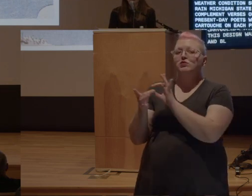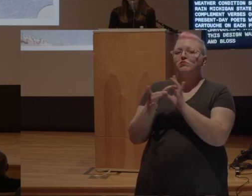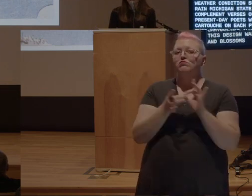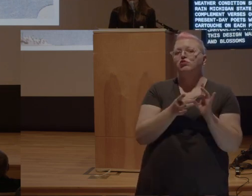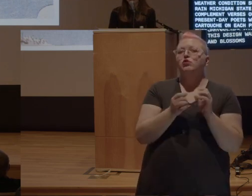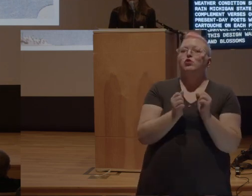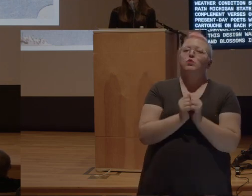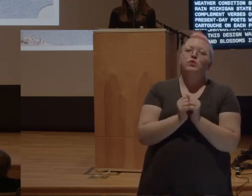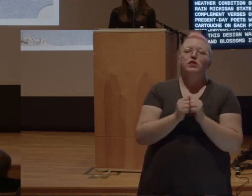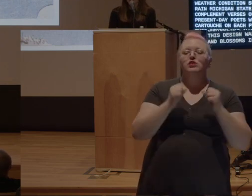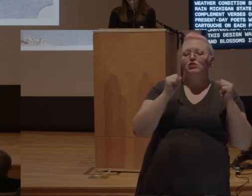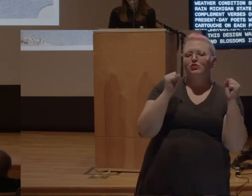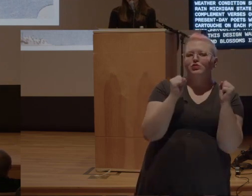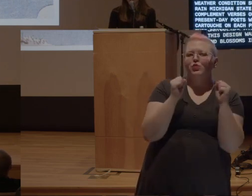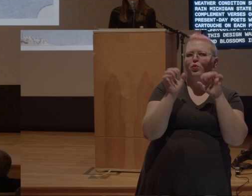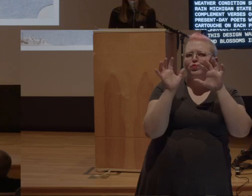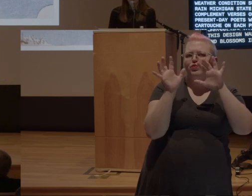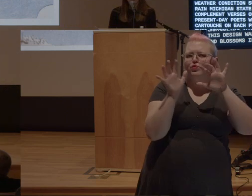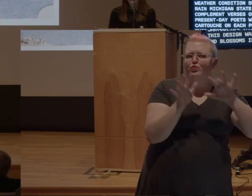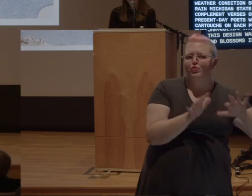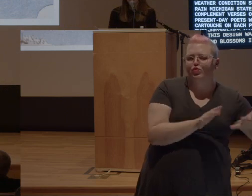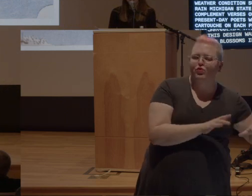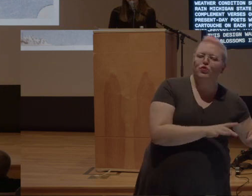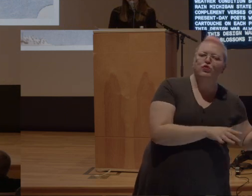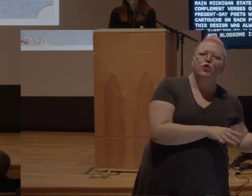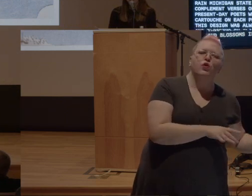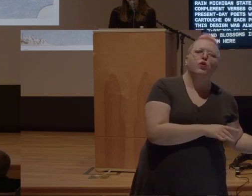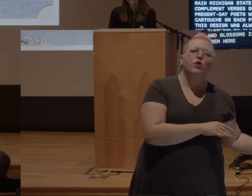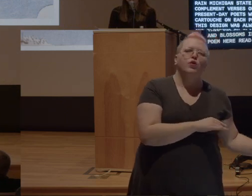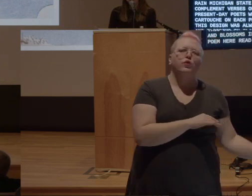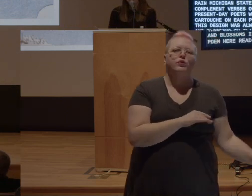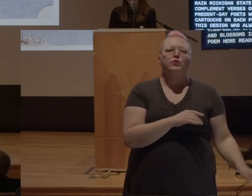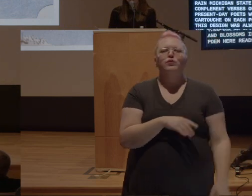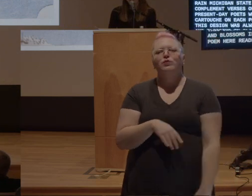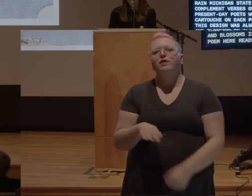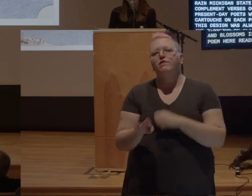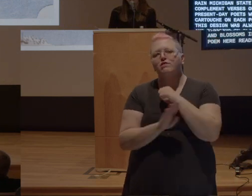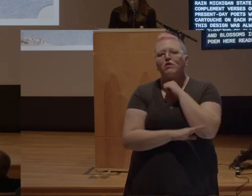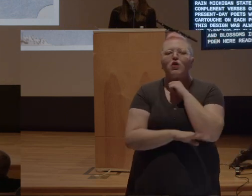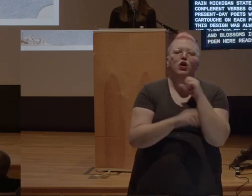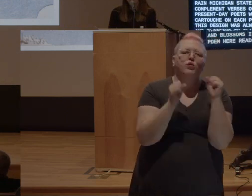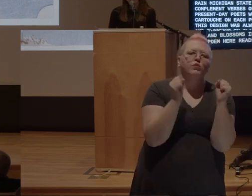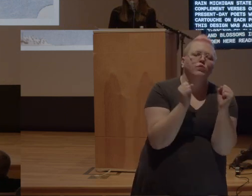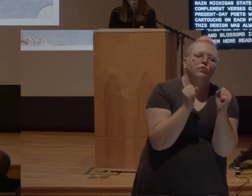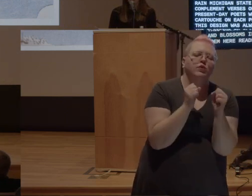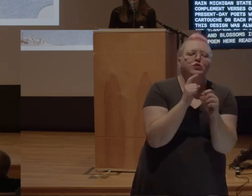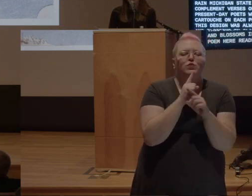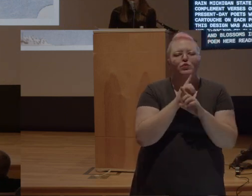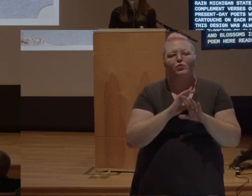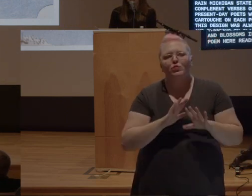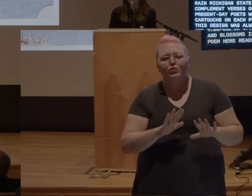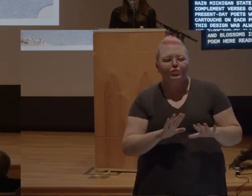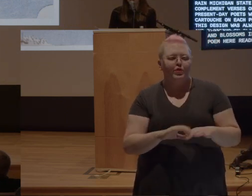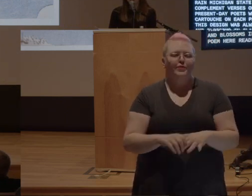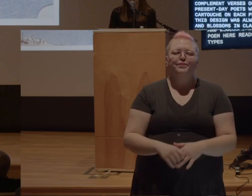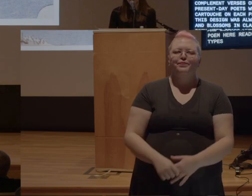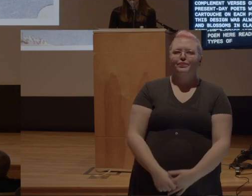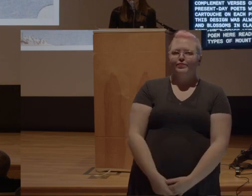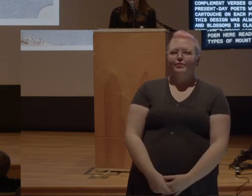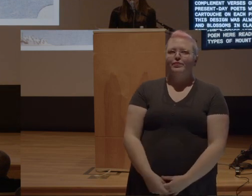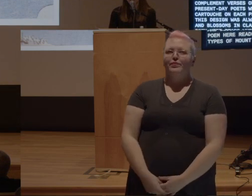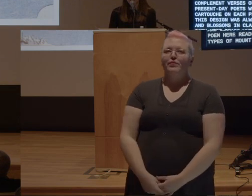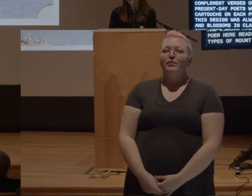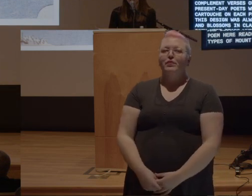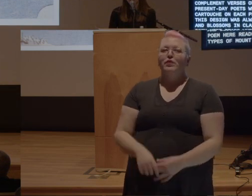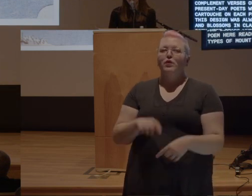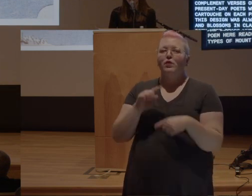in classical literature. And so the poem here reads, "When it clears after snowfall, the tops of Mount Hida at